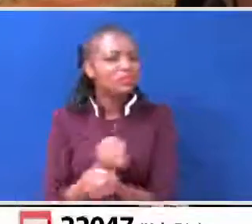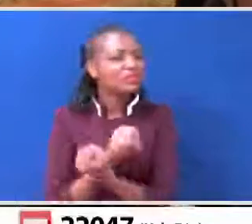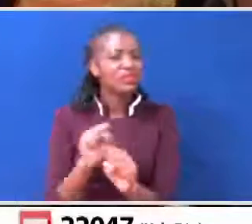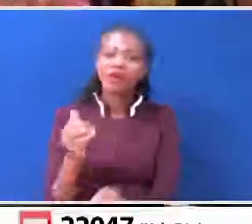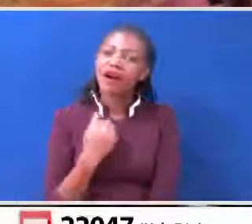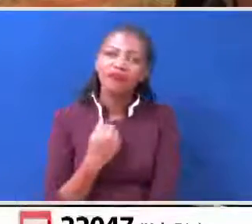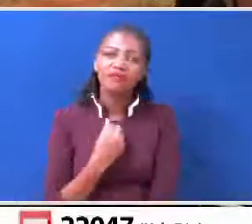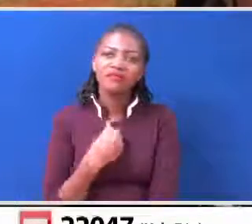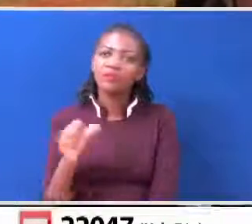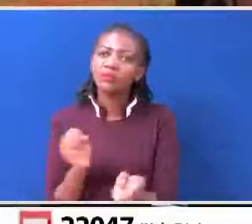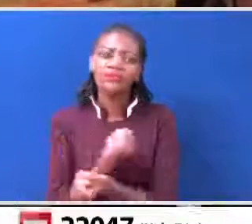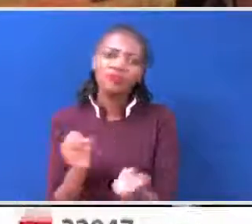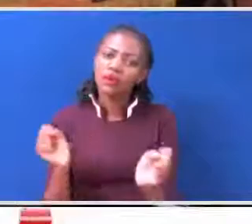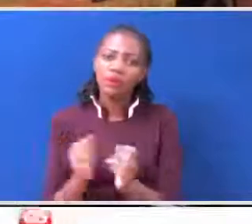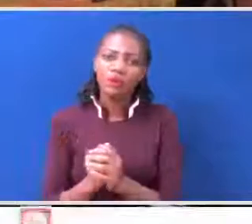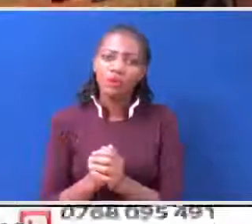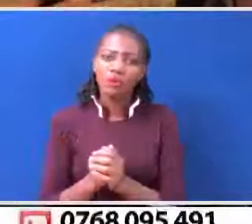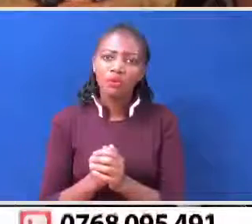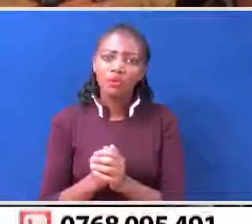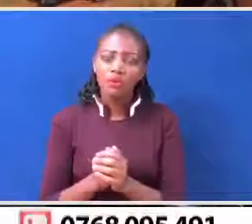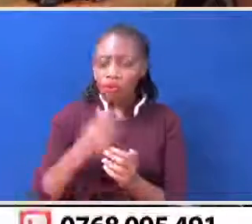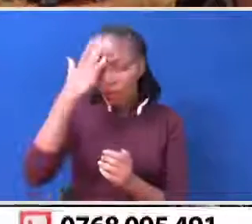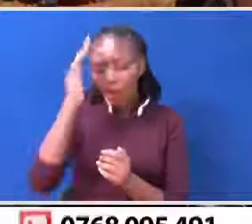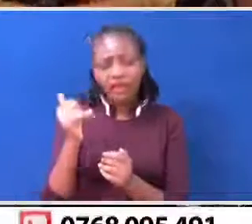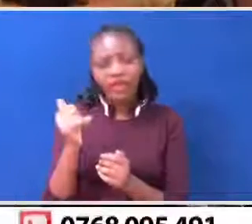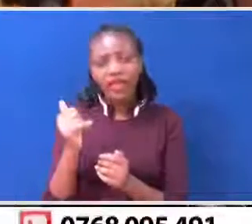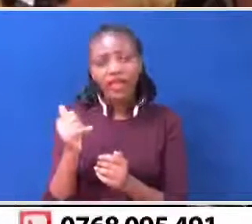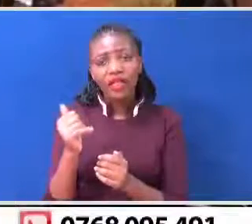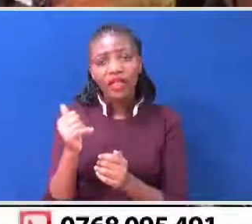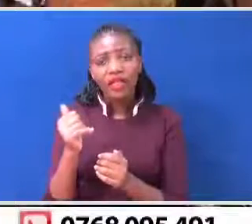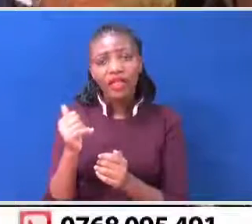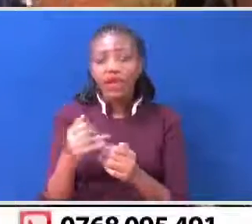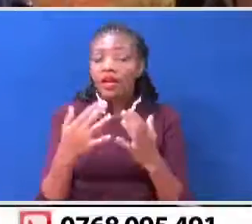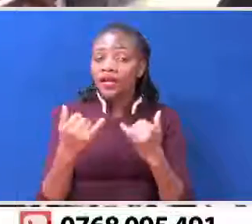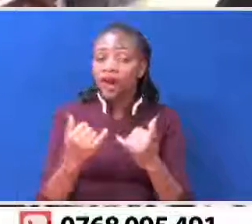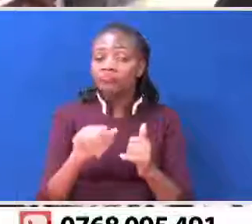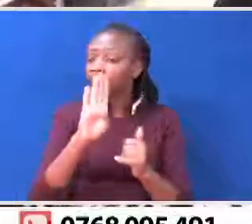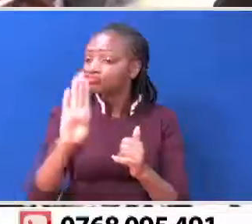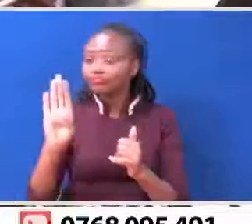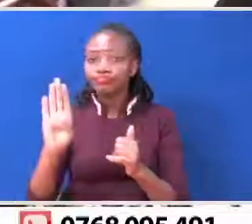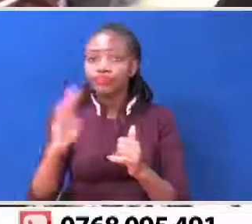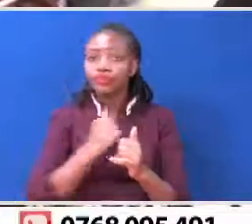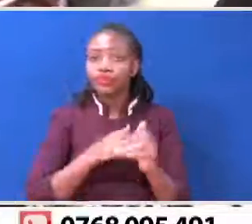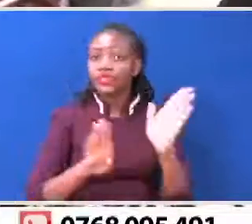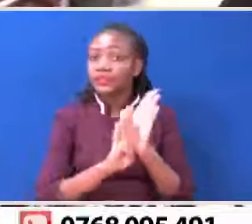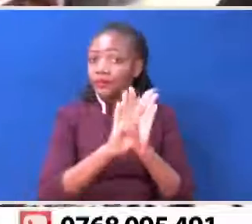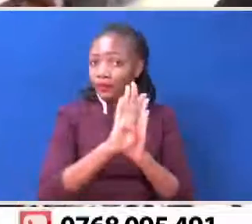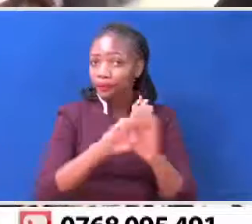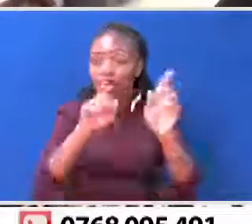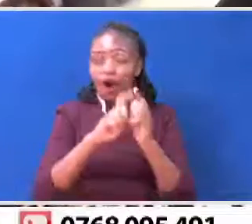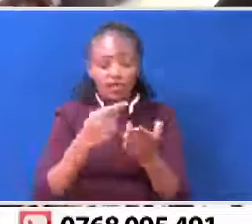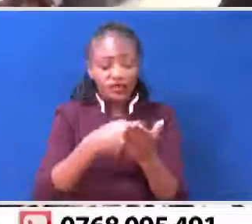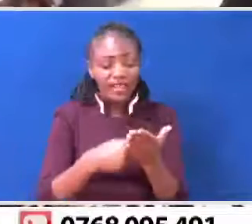renegotiation of the bill now. It has already been, now it is already a bill. Laini zilizokusanywa za BBI